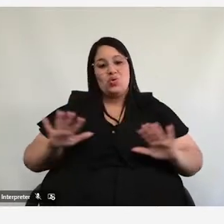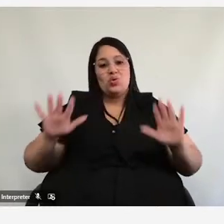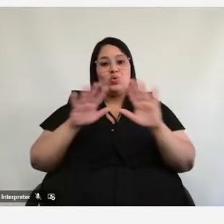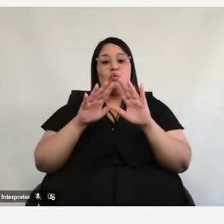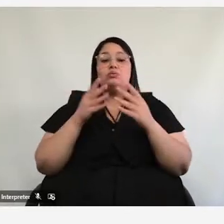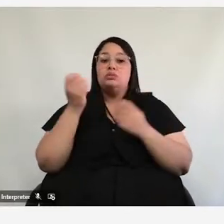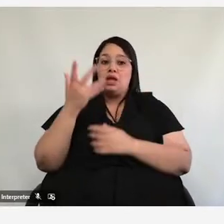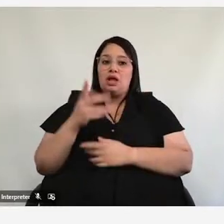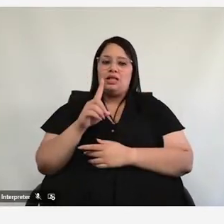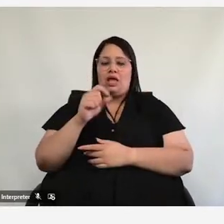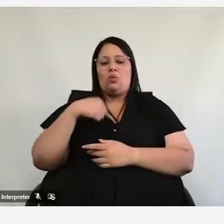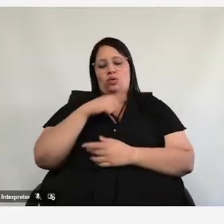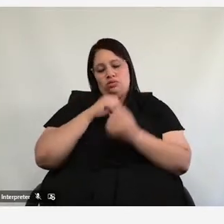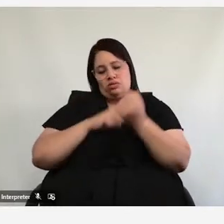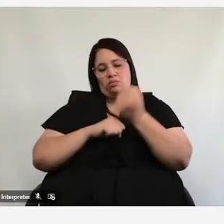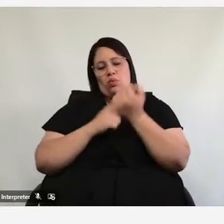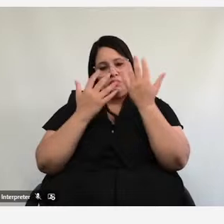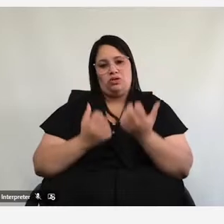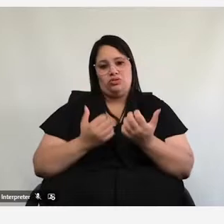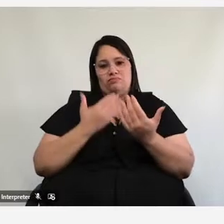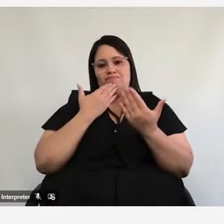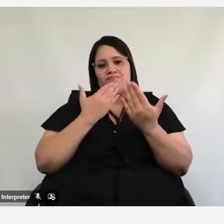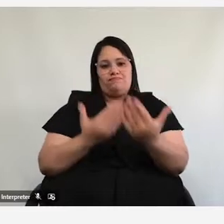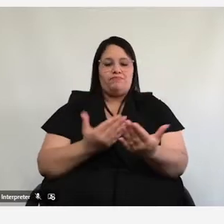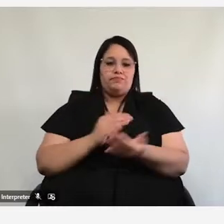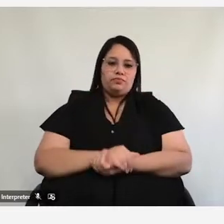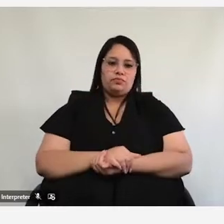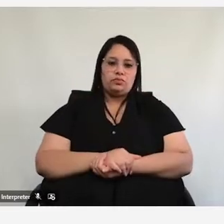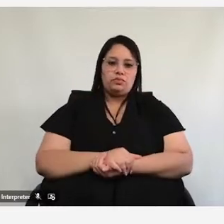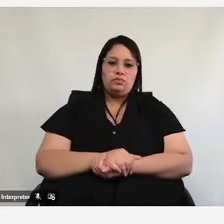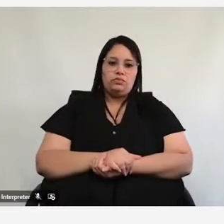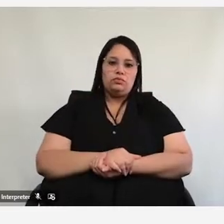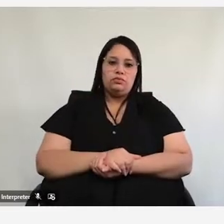end, the DA supports this budget. I thank you.